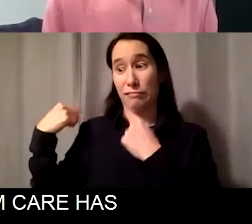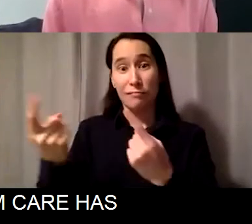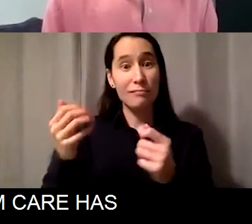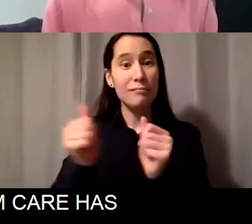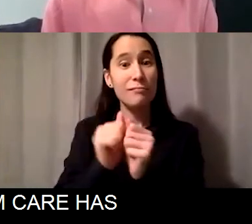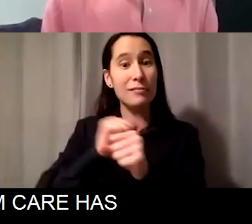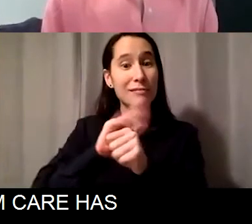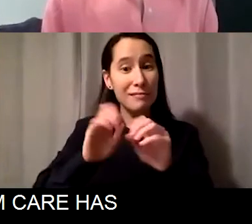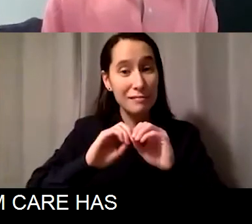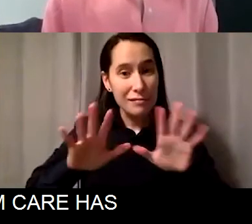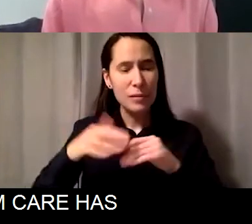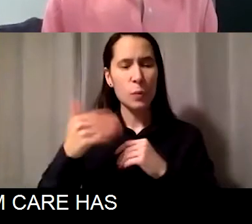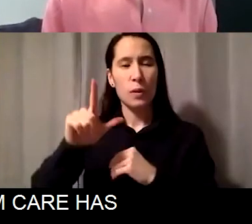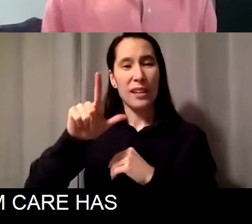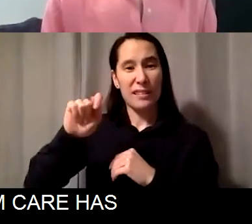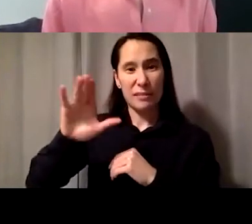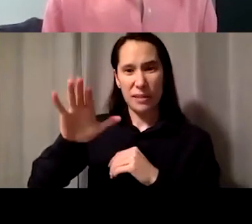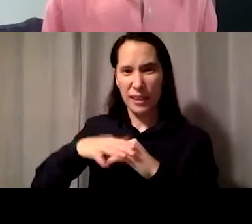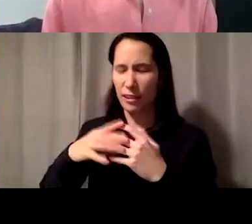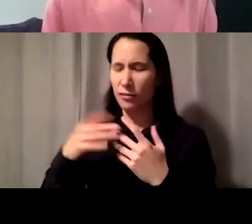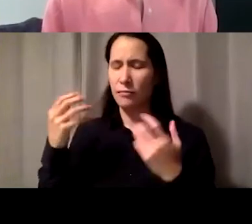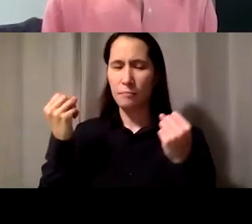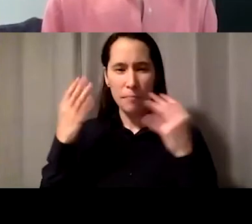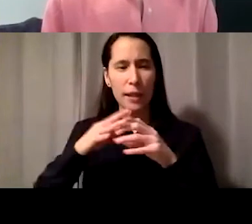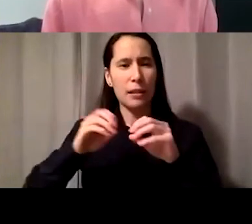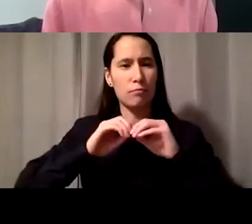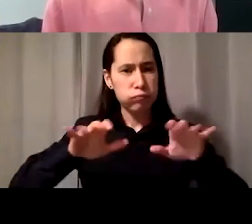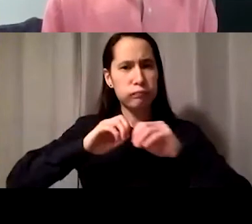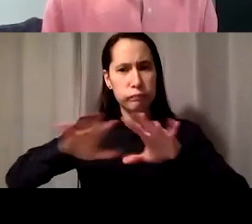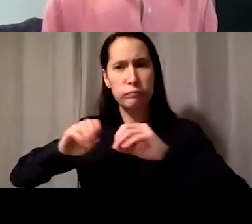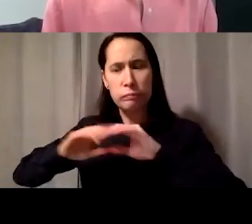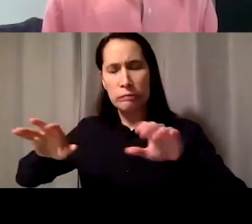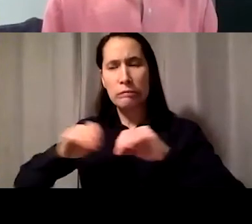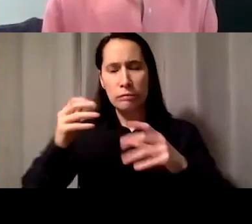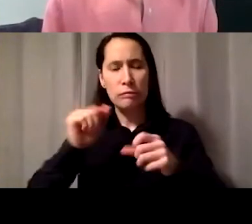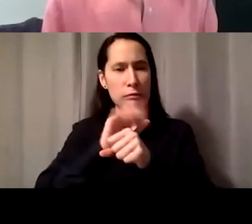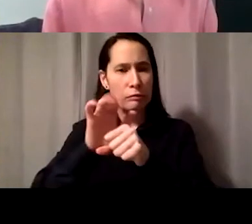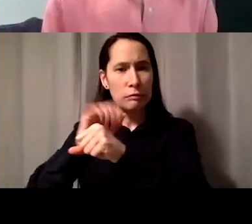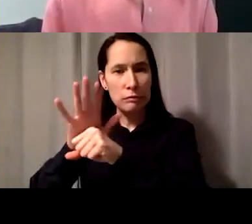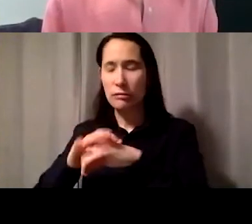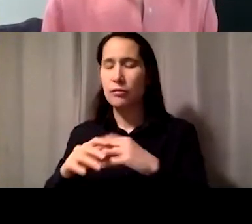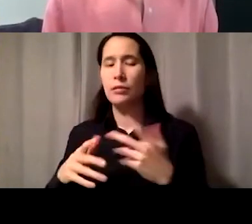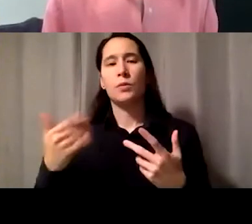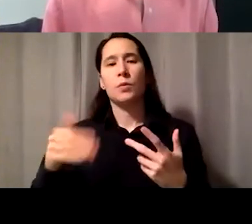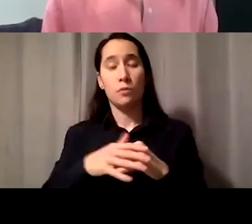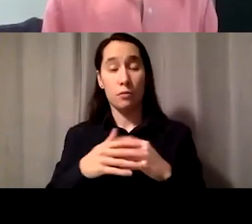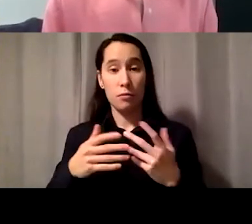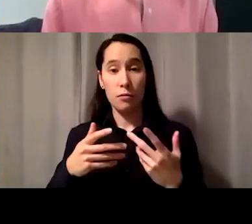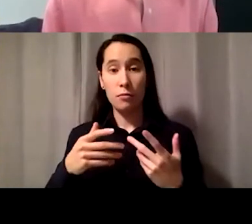long-term care has been the epicenter of all the stakeholders and all the people consulted and all the bodies around the table, none of